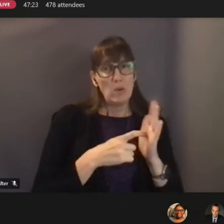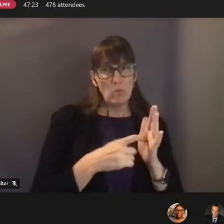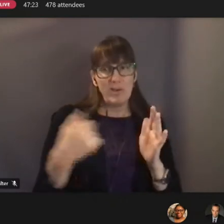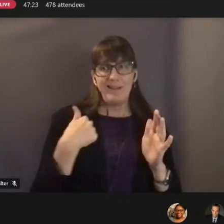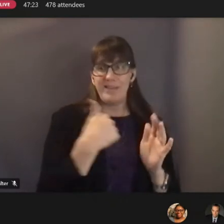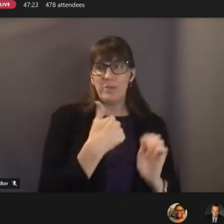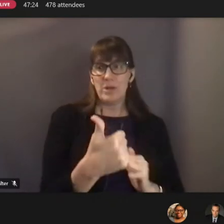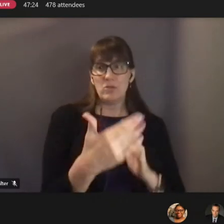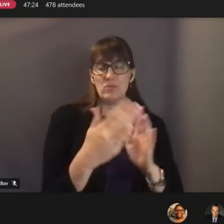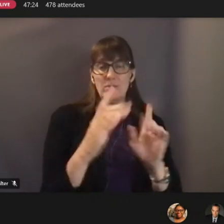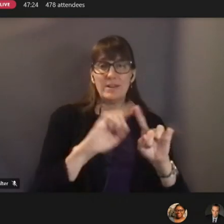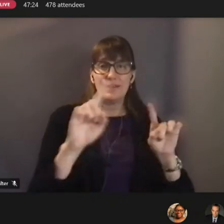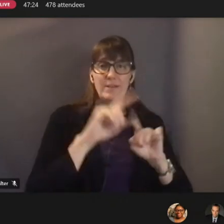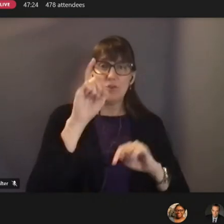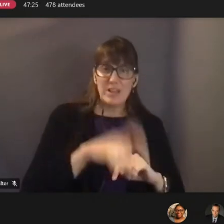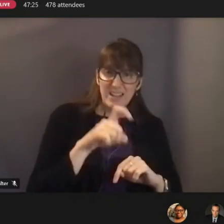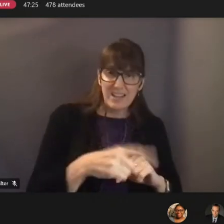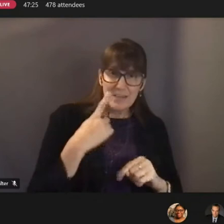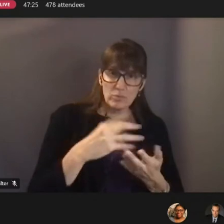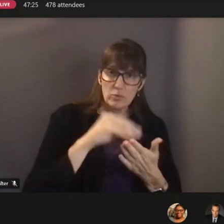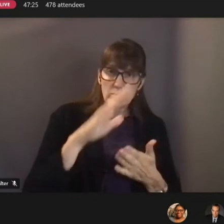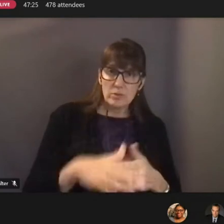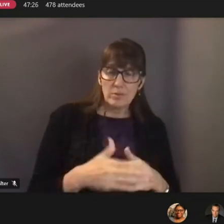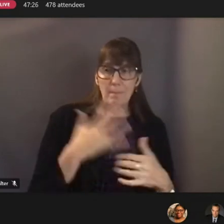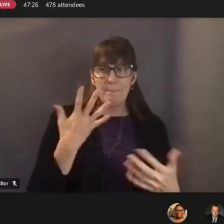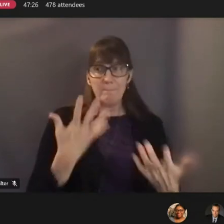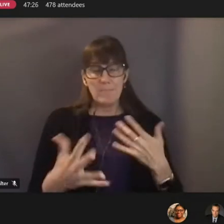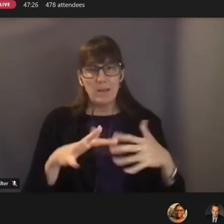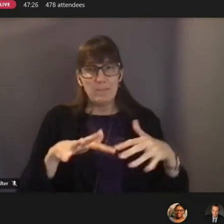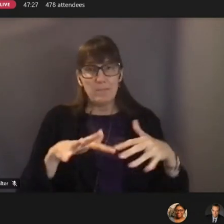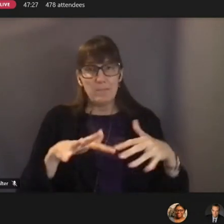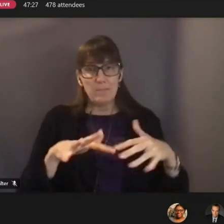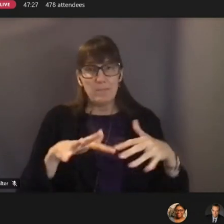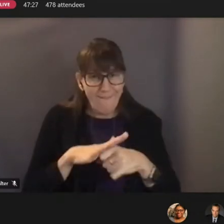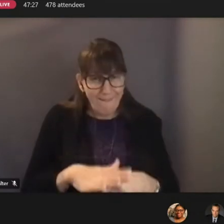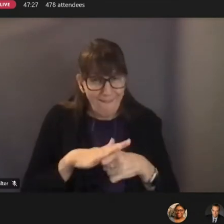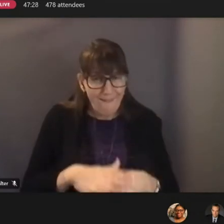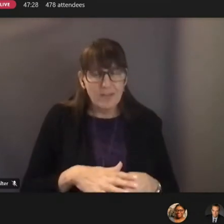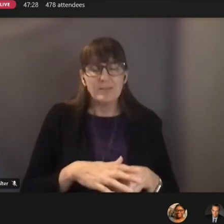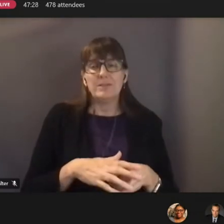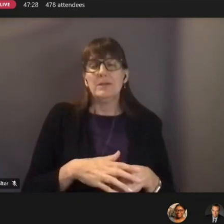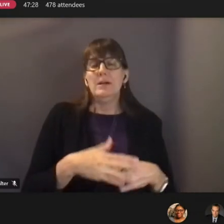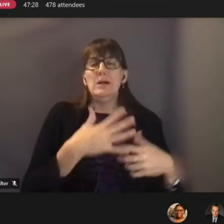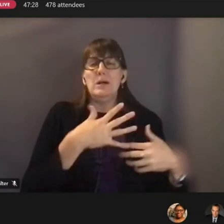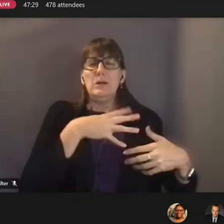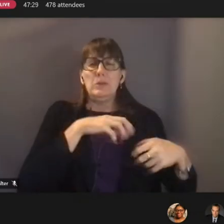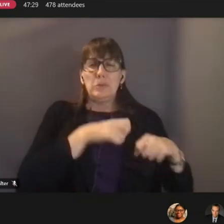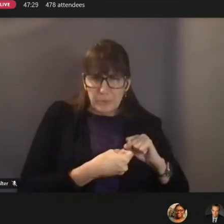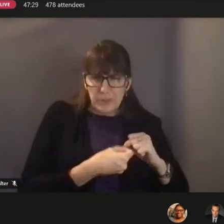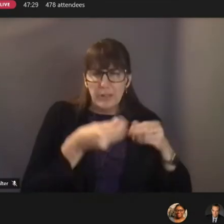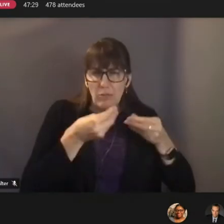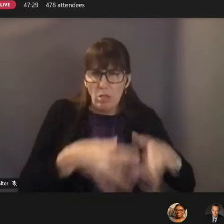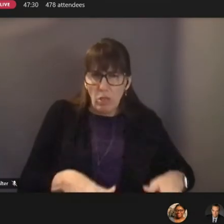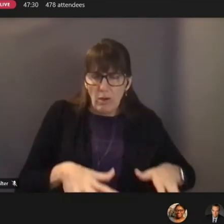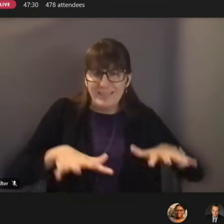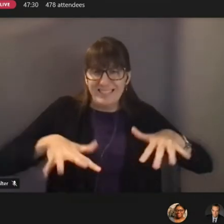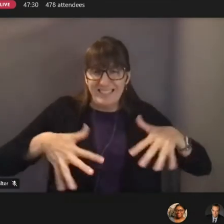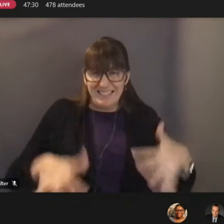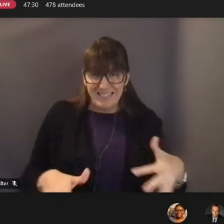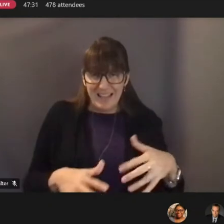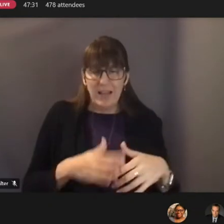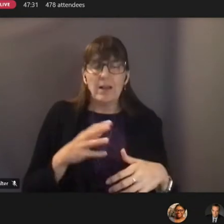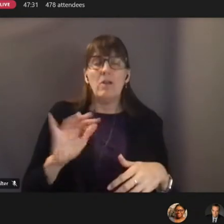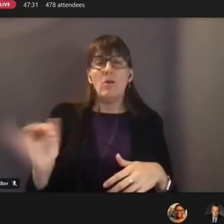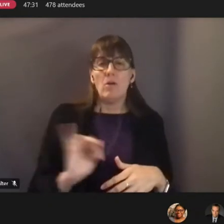include addressing stress, grief and loss, or anxiety, as well as reestablishing relationships and connection with